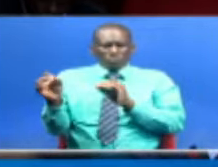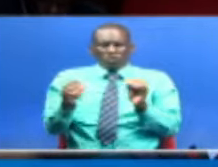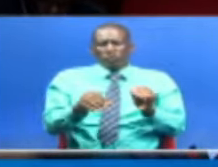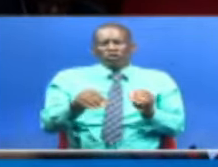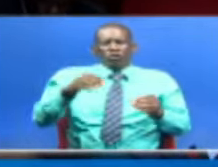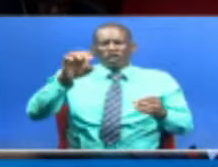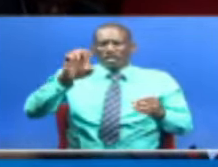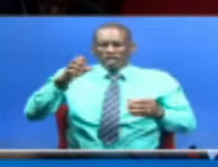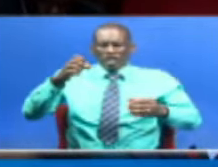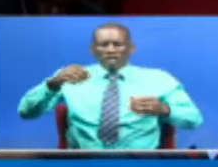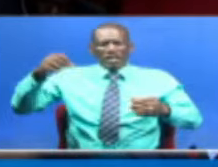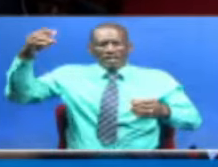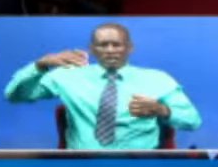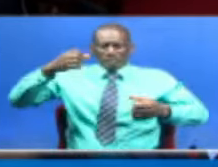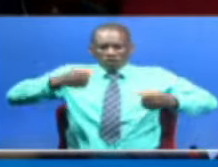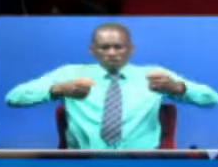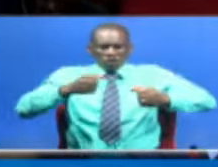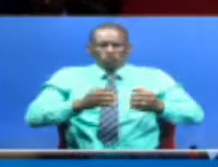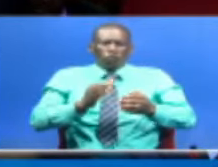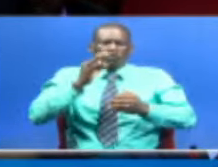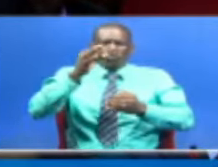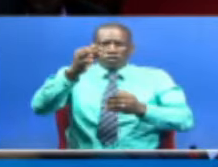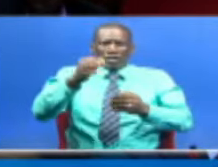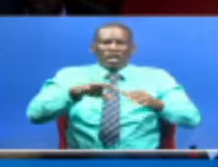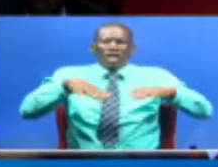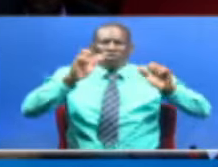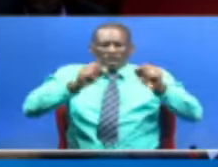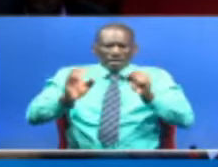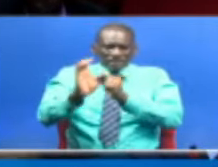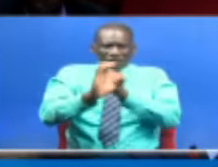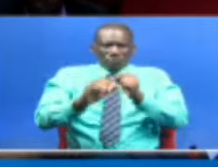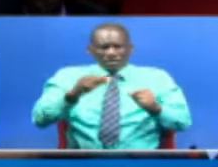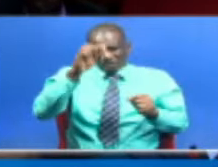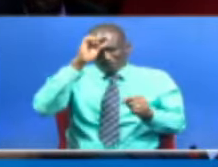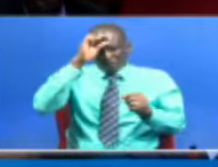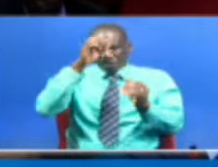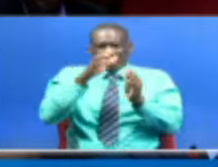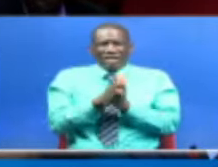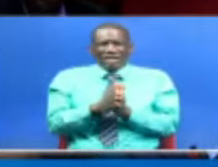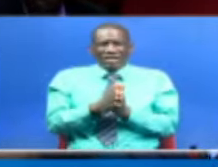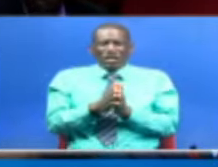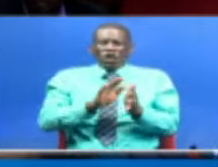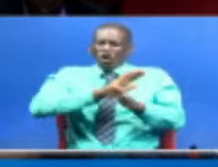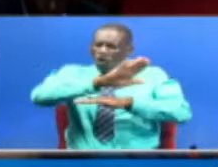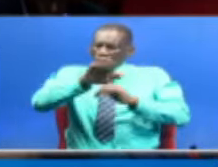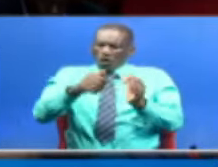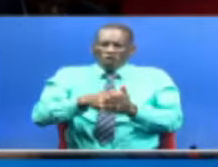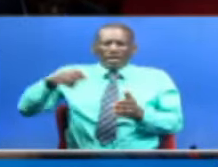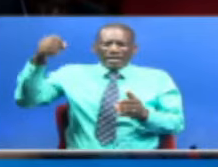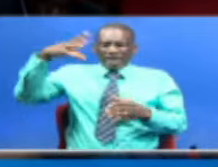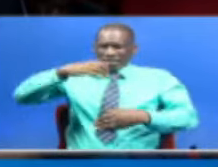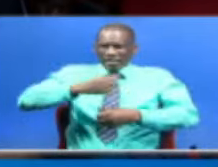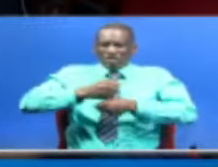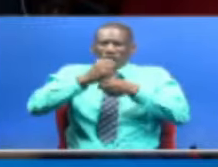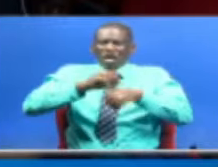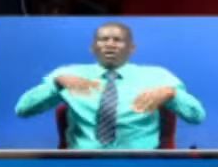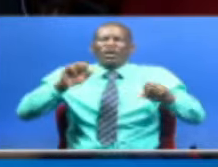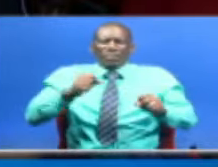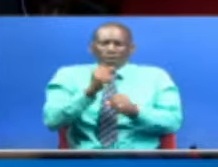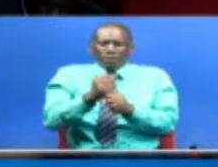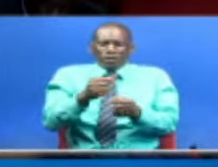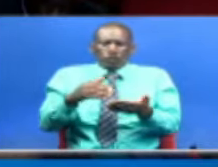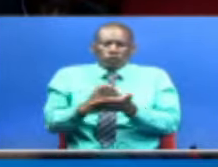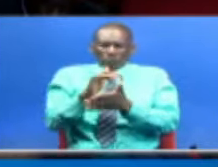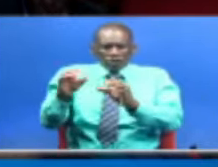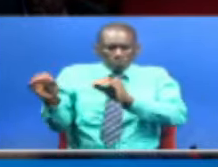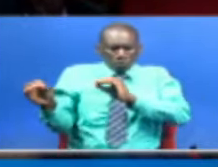for more sustainable future, how can our country, the government, and all relevant energy stakeholders ensure that this transition